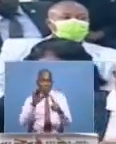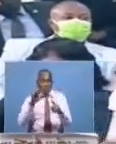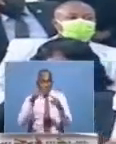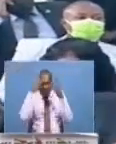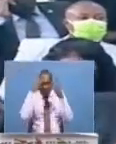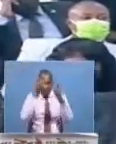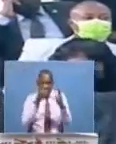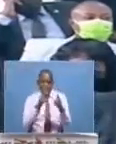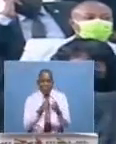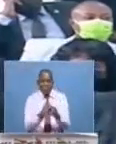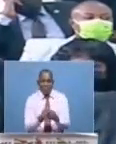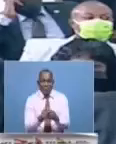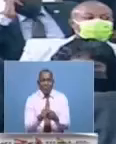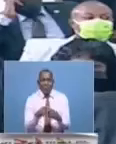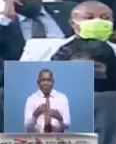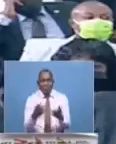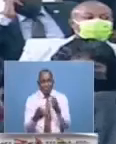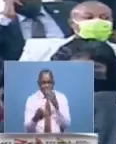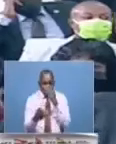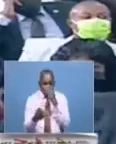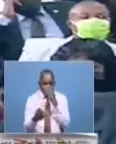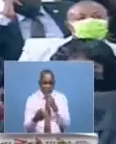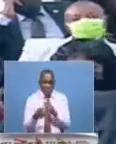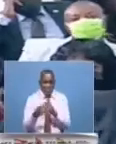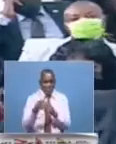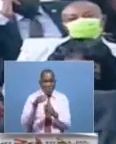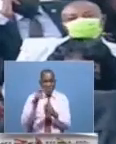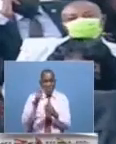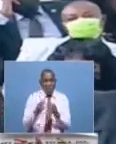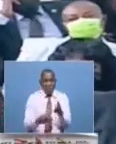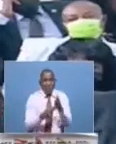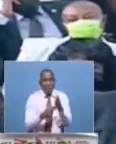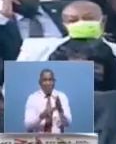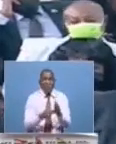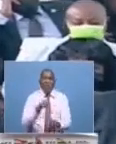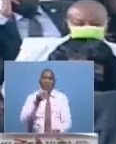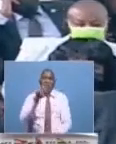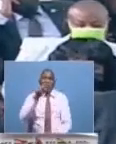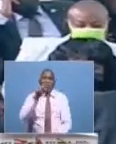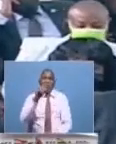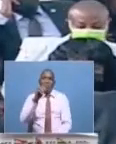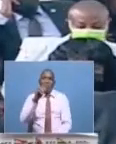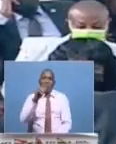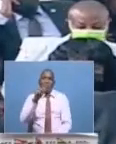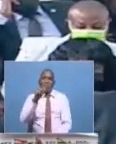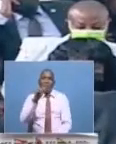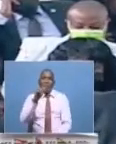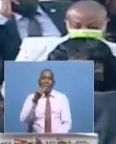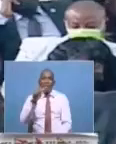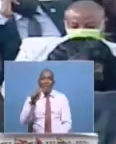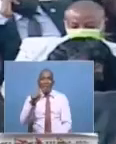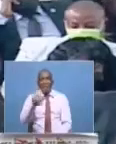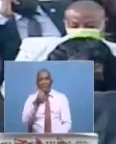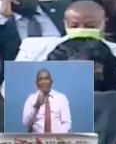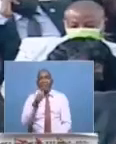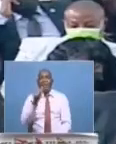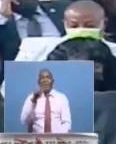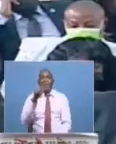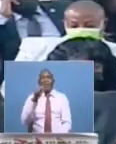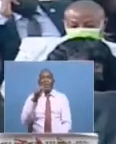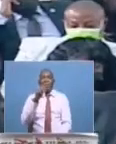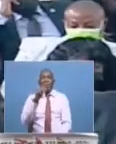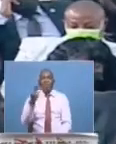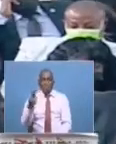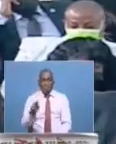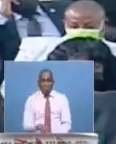the authority of Sumaila Bilbil and Adamu Dramani,